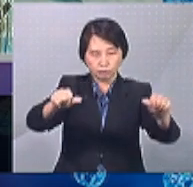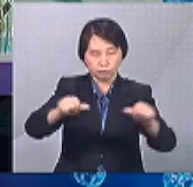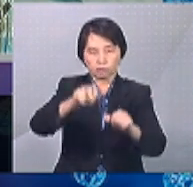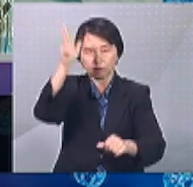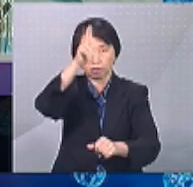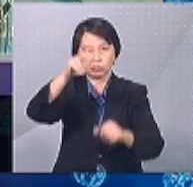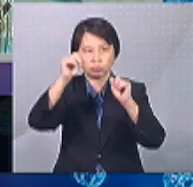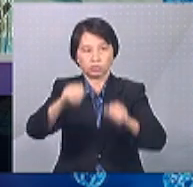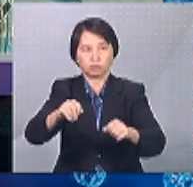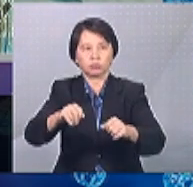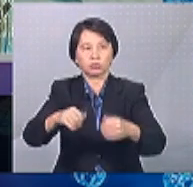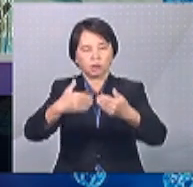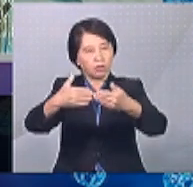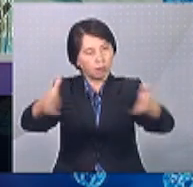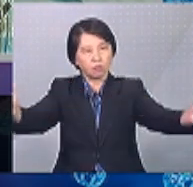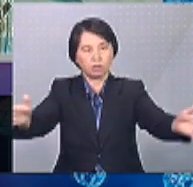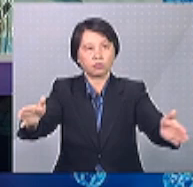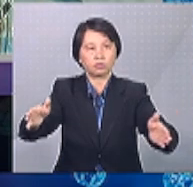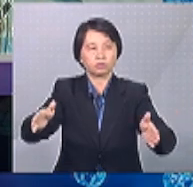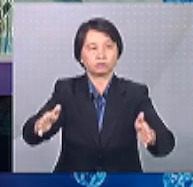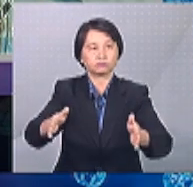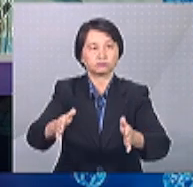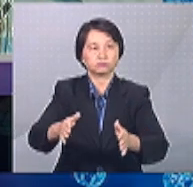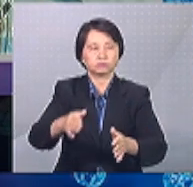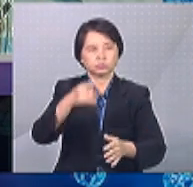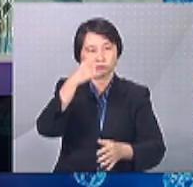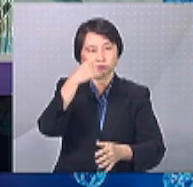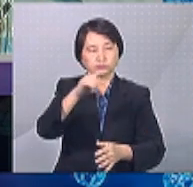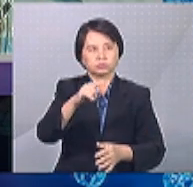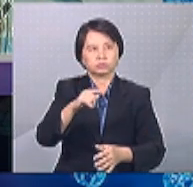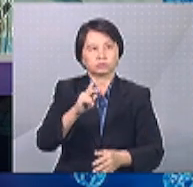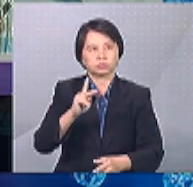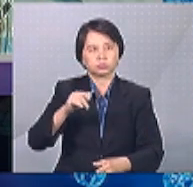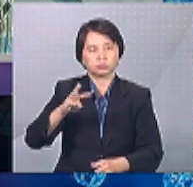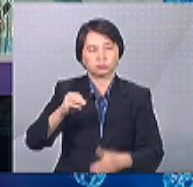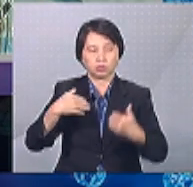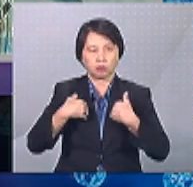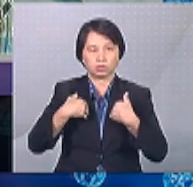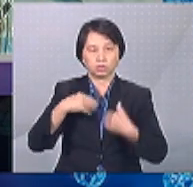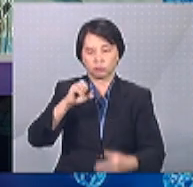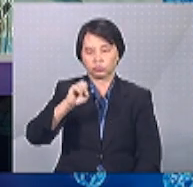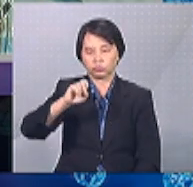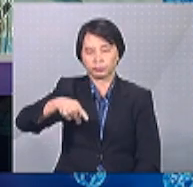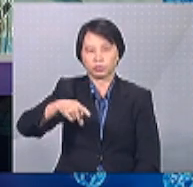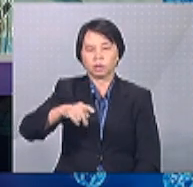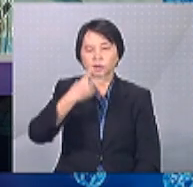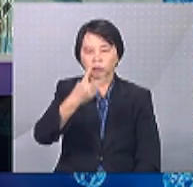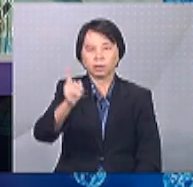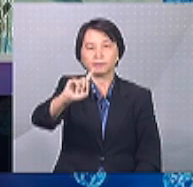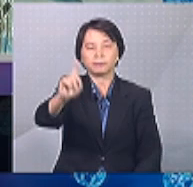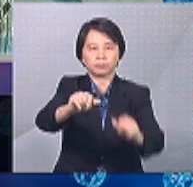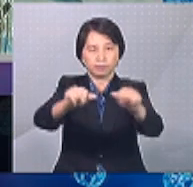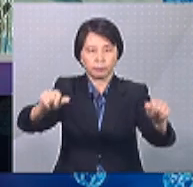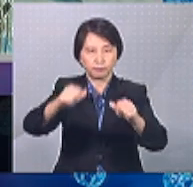can relax and open up. So, do KKM have a SOP on this to see which area to open up?